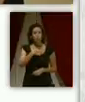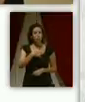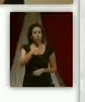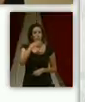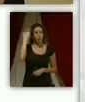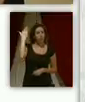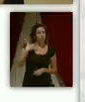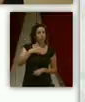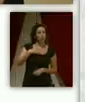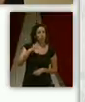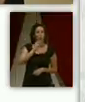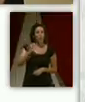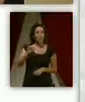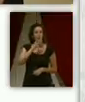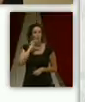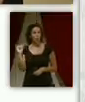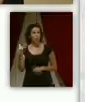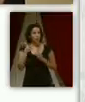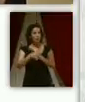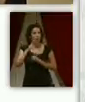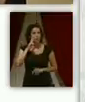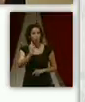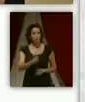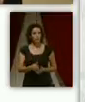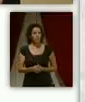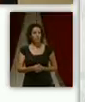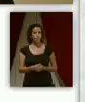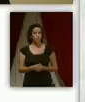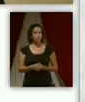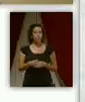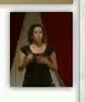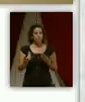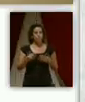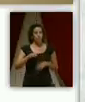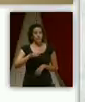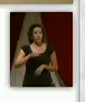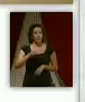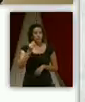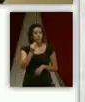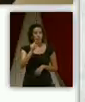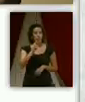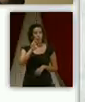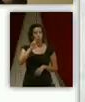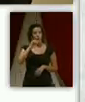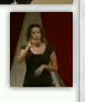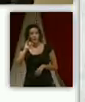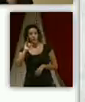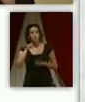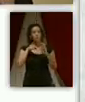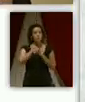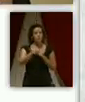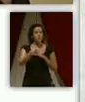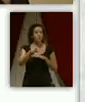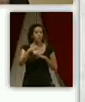support tool, and they can't do it because they have a white backdrop. When